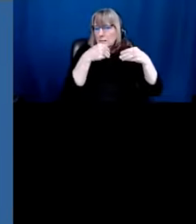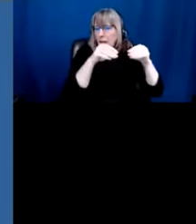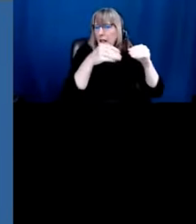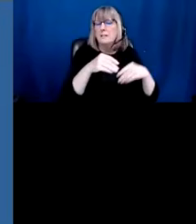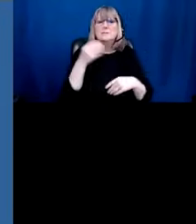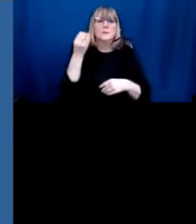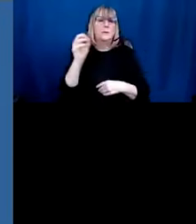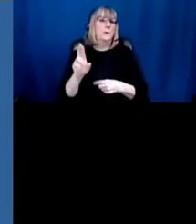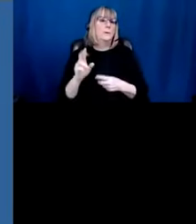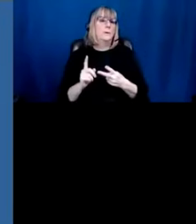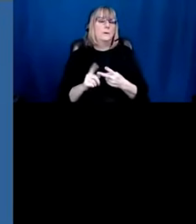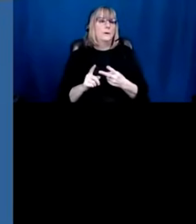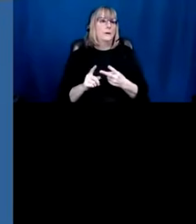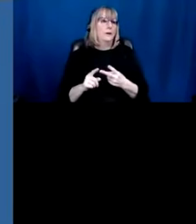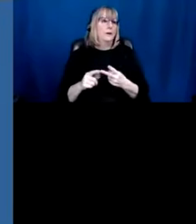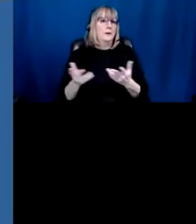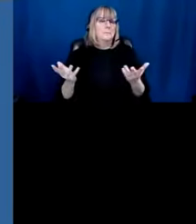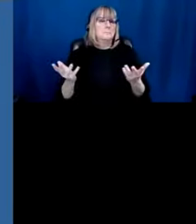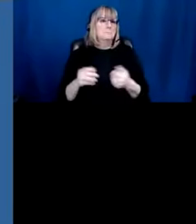or